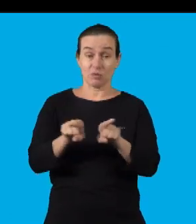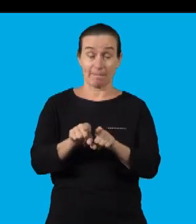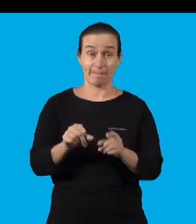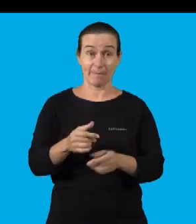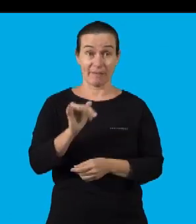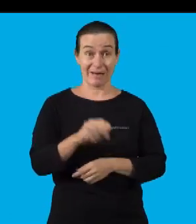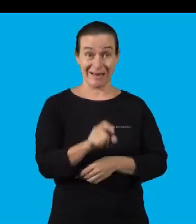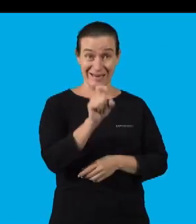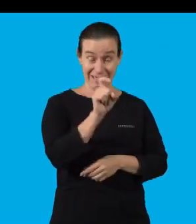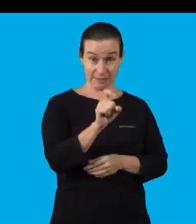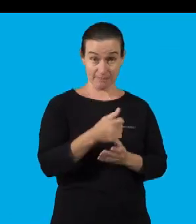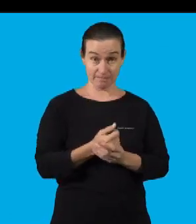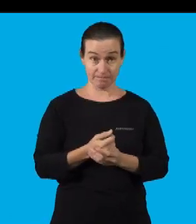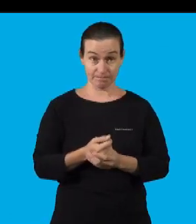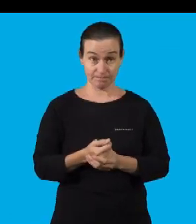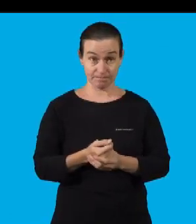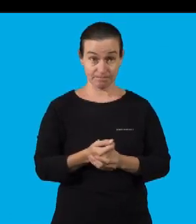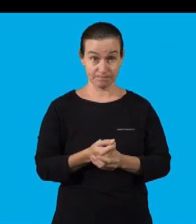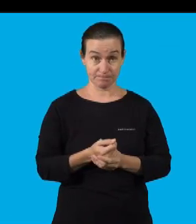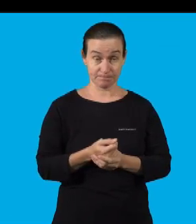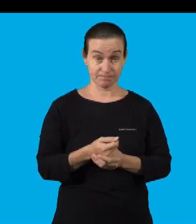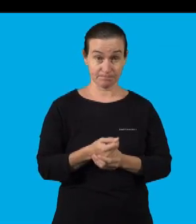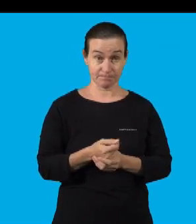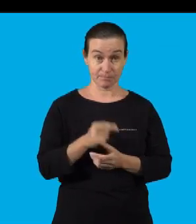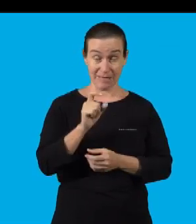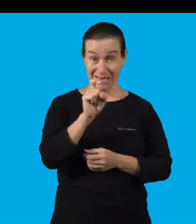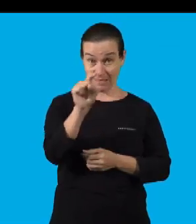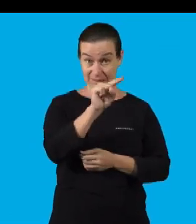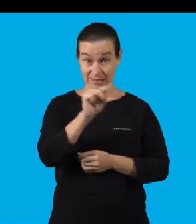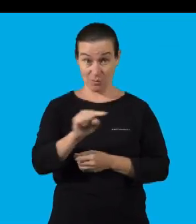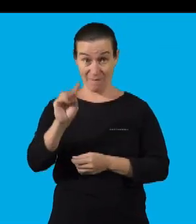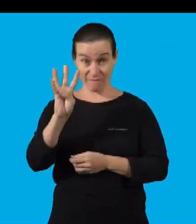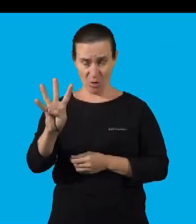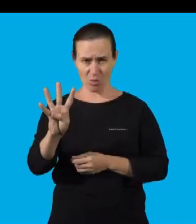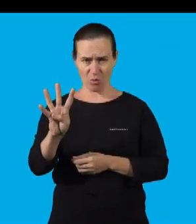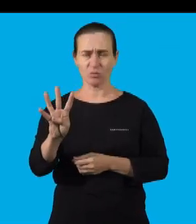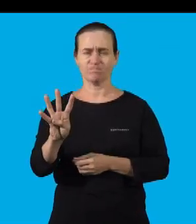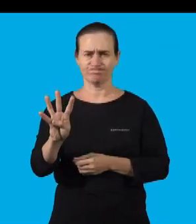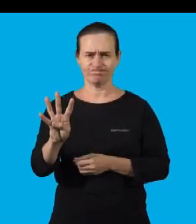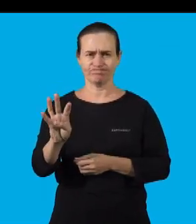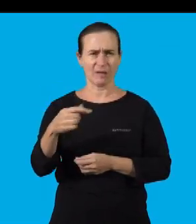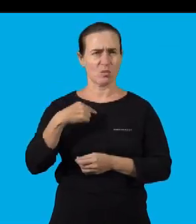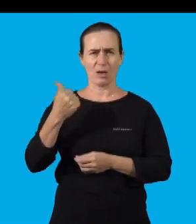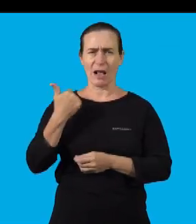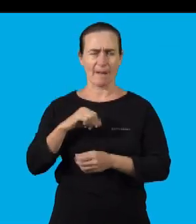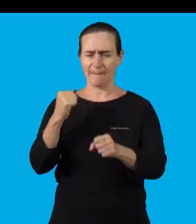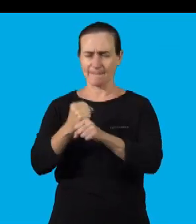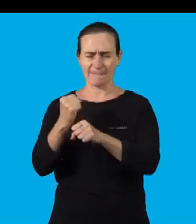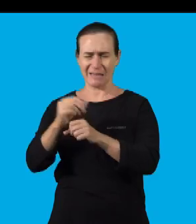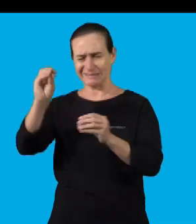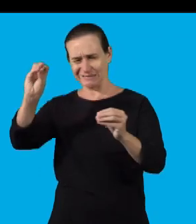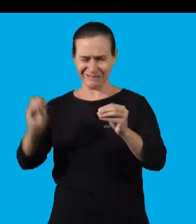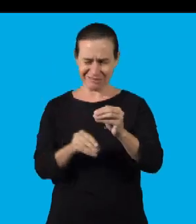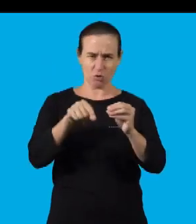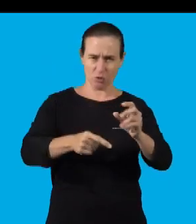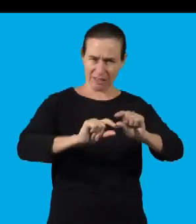our x that we found in our asymptote is equals to 4. But now when we need to take it into the equation,